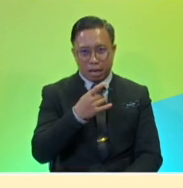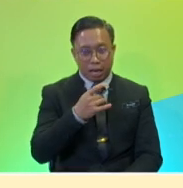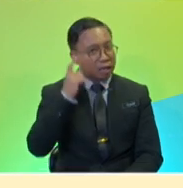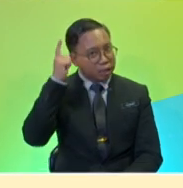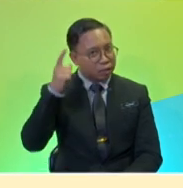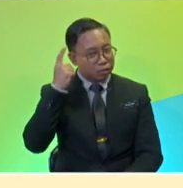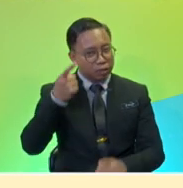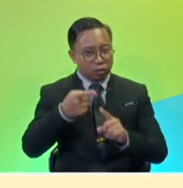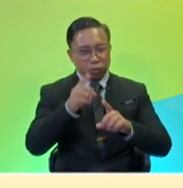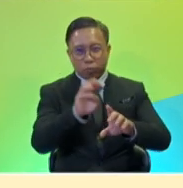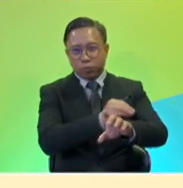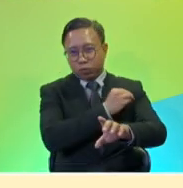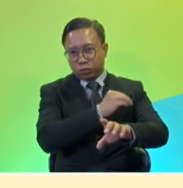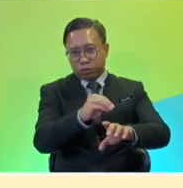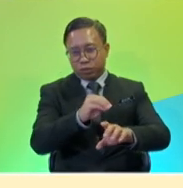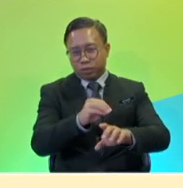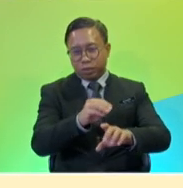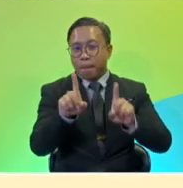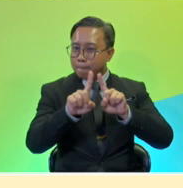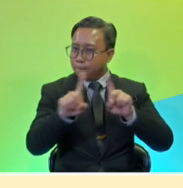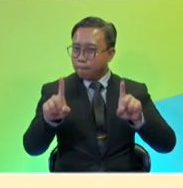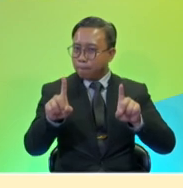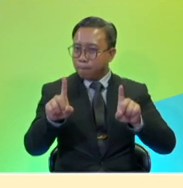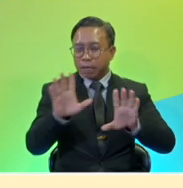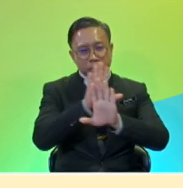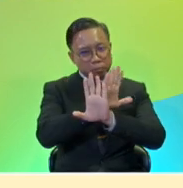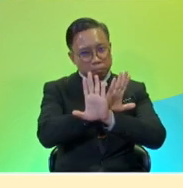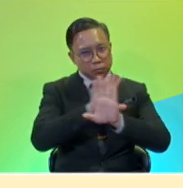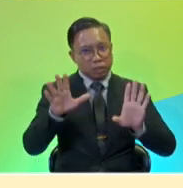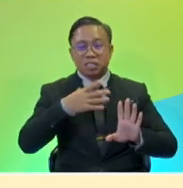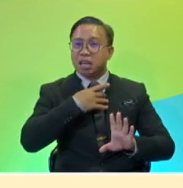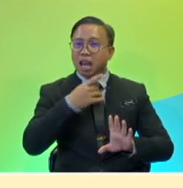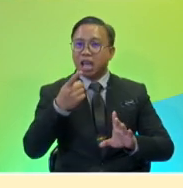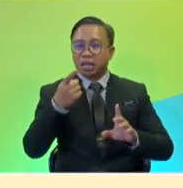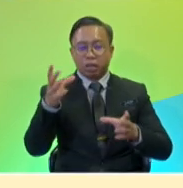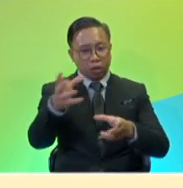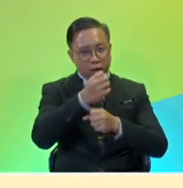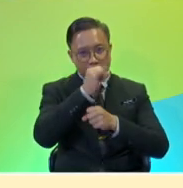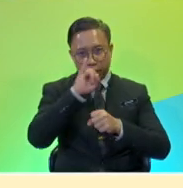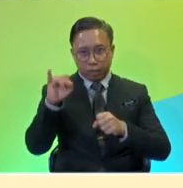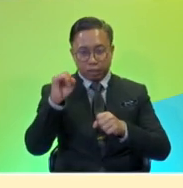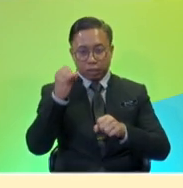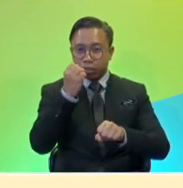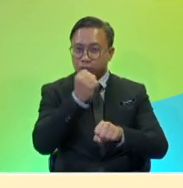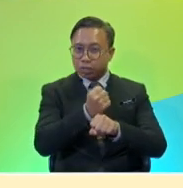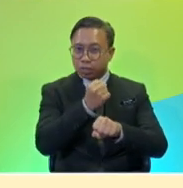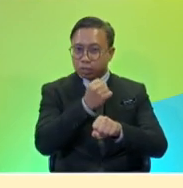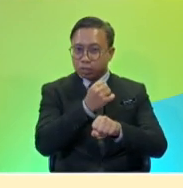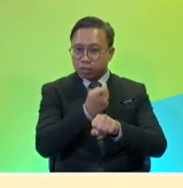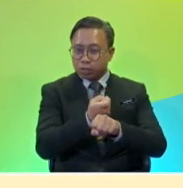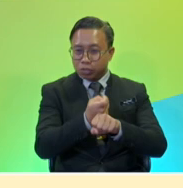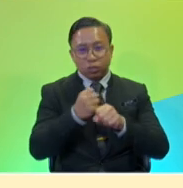I like listening to music. Yes. But this... Okay, but... Dislike collecting seashells. Is that correct? Is that the